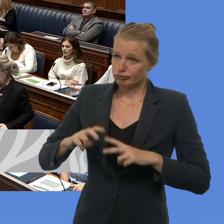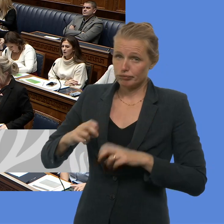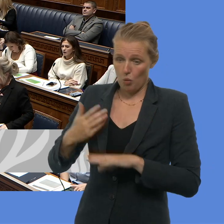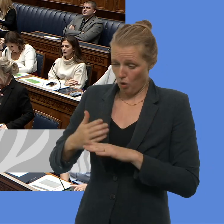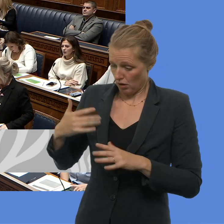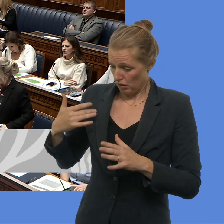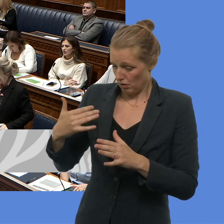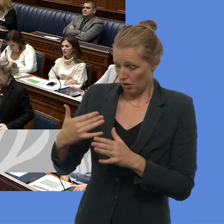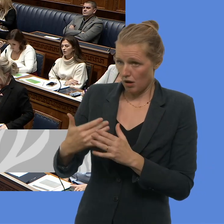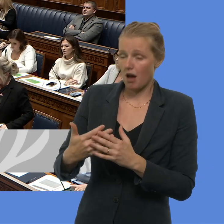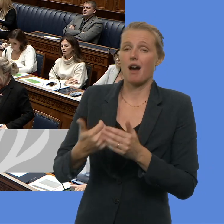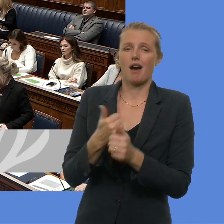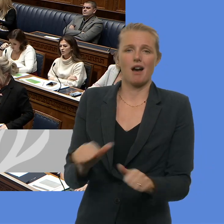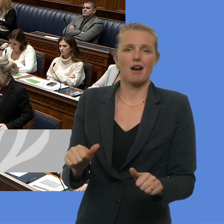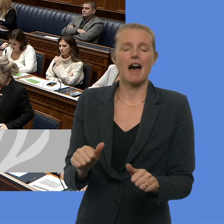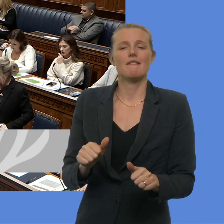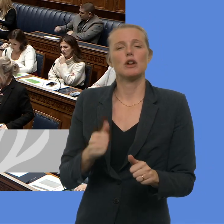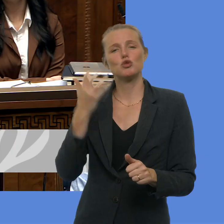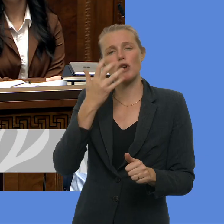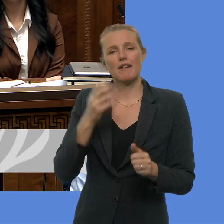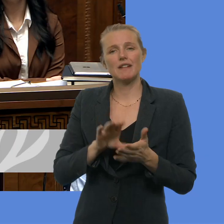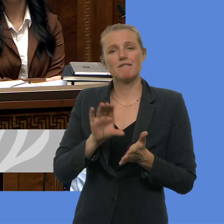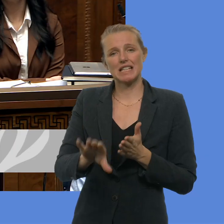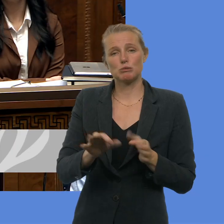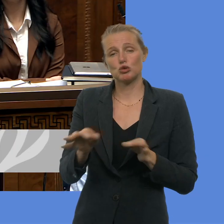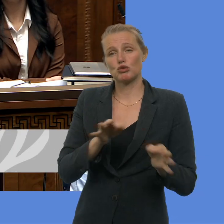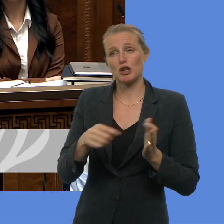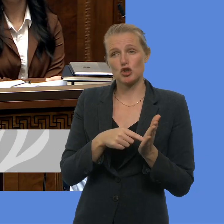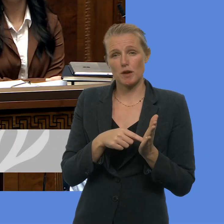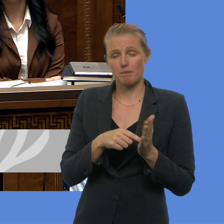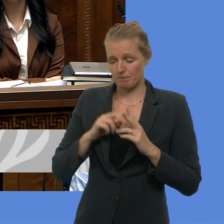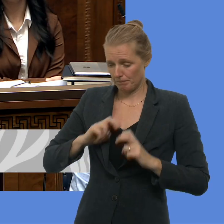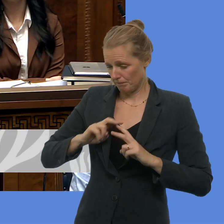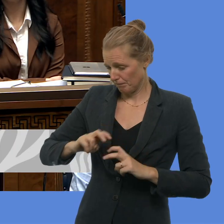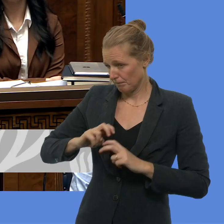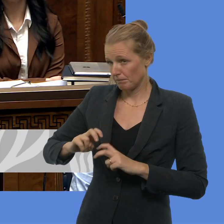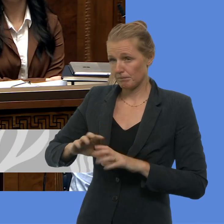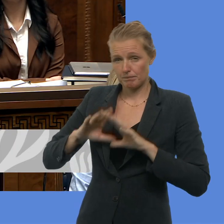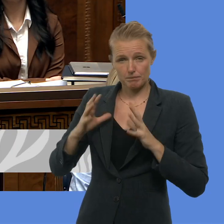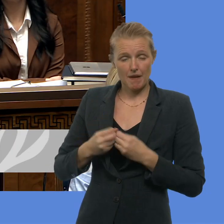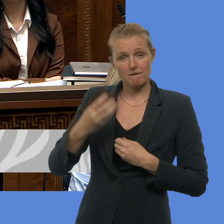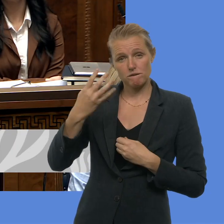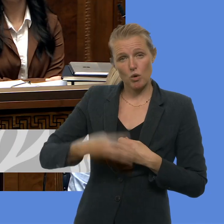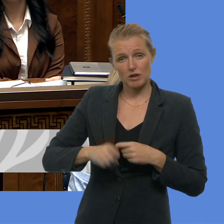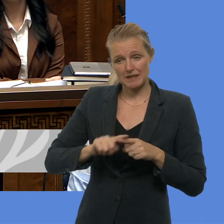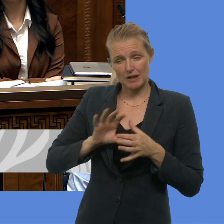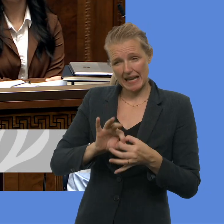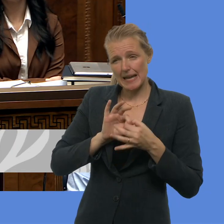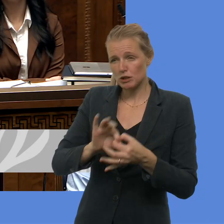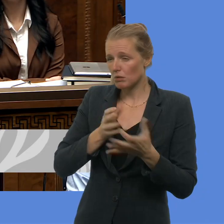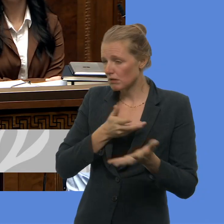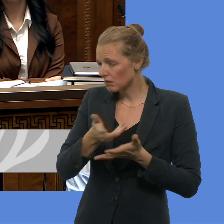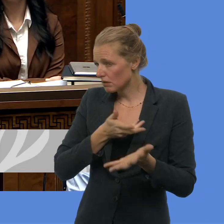our currently draft investment strategy, and they were shaped by over 400 engagements, so a very wide range engagement in terms